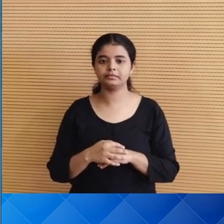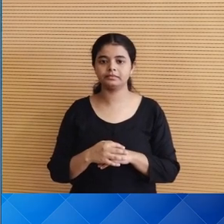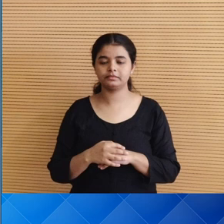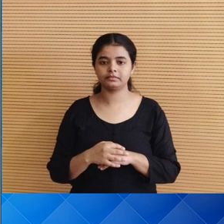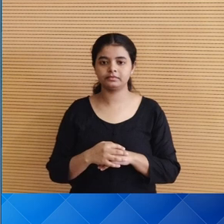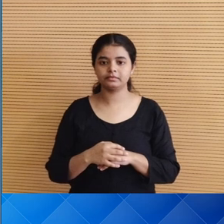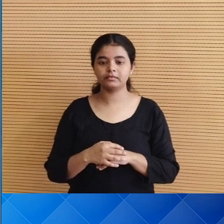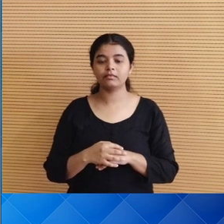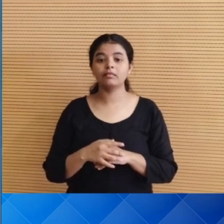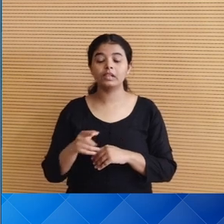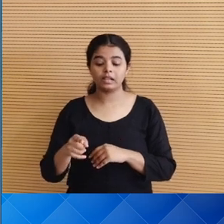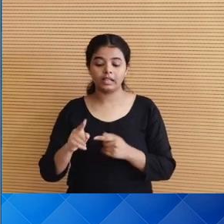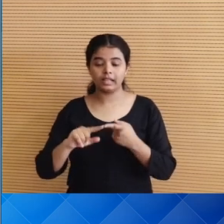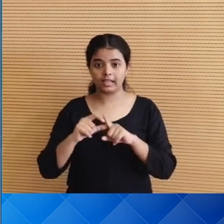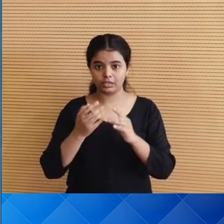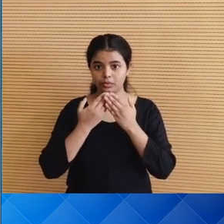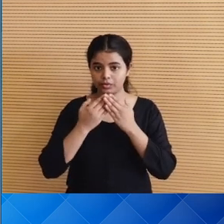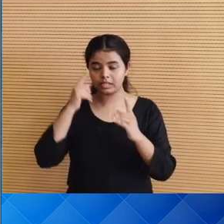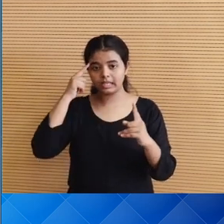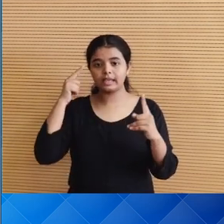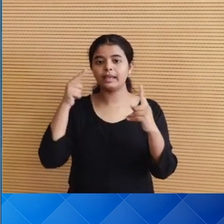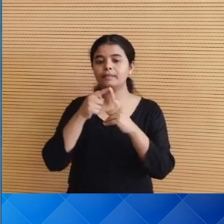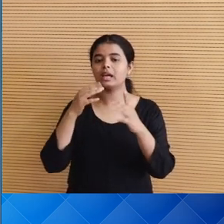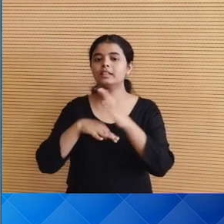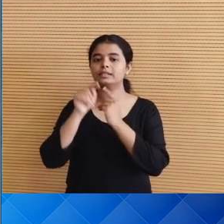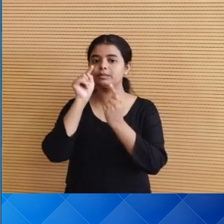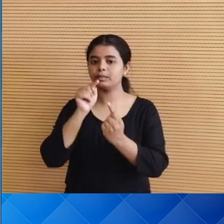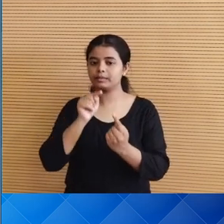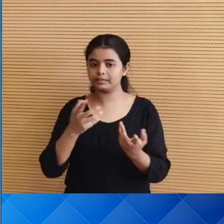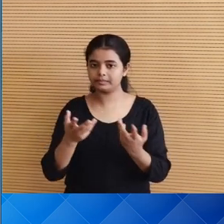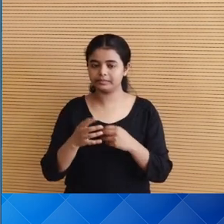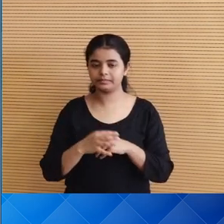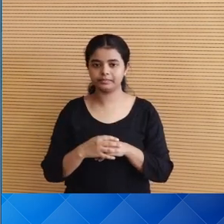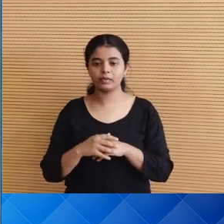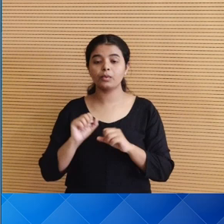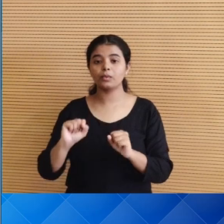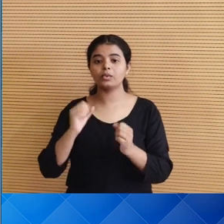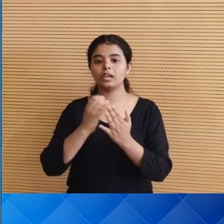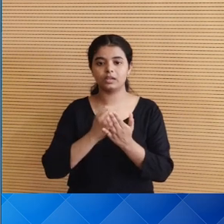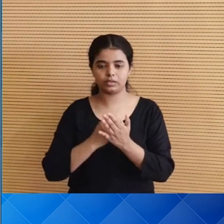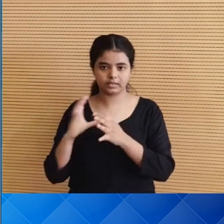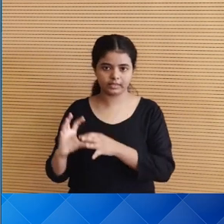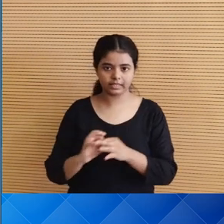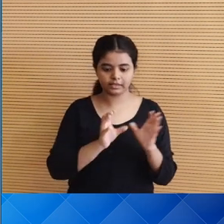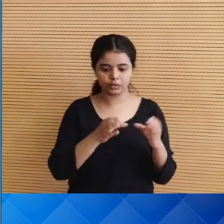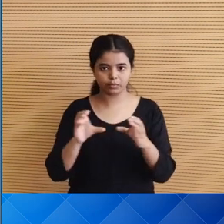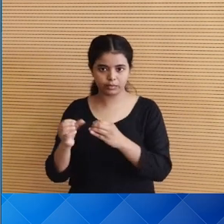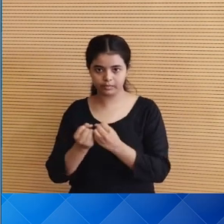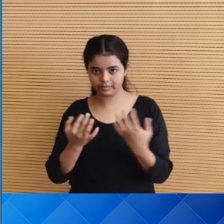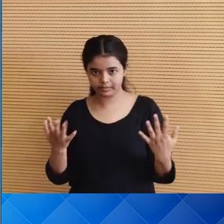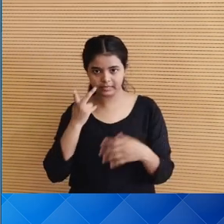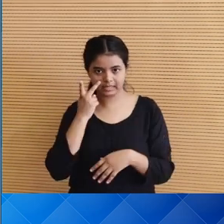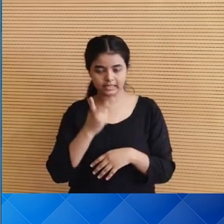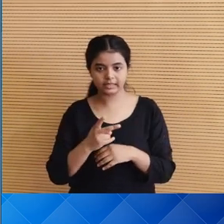Now, based on the aims of education, the curricular goals are drawn. These are the focal areas.